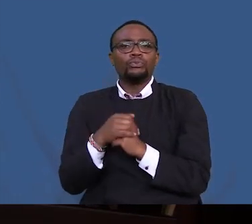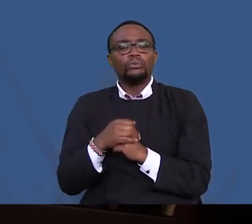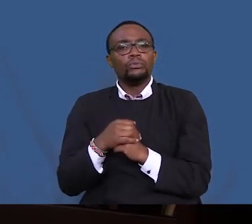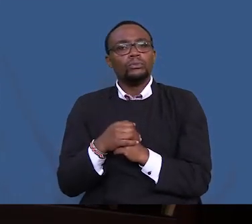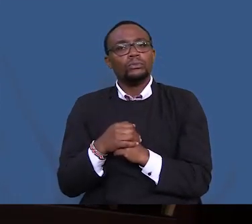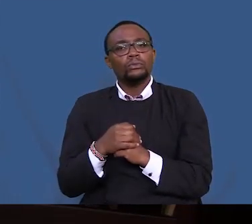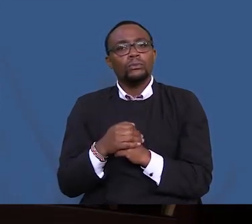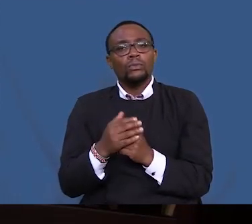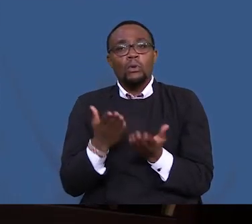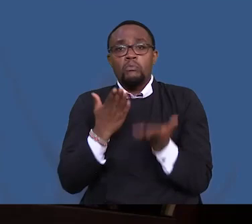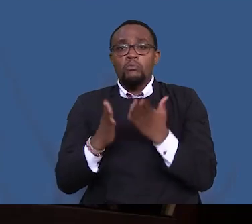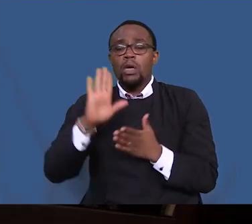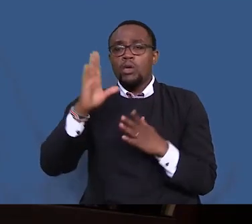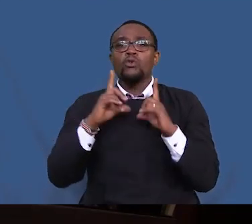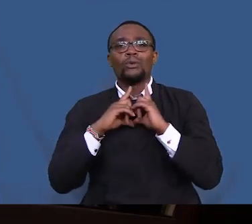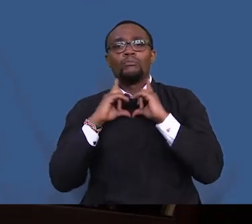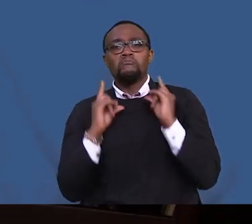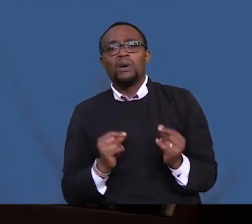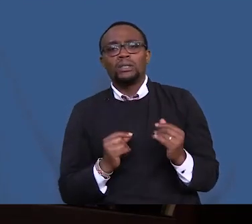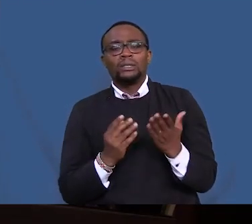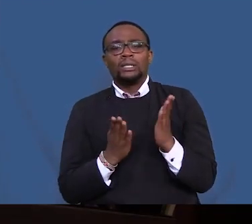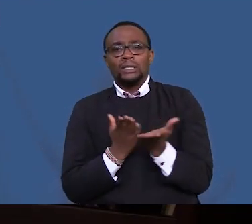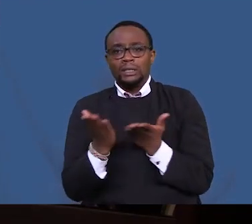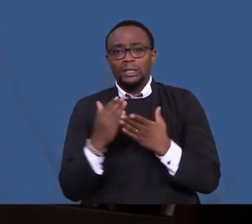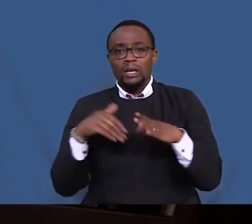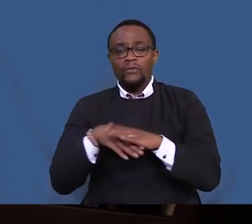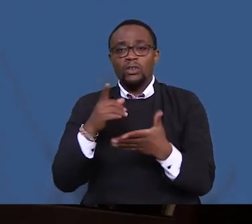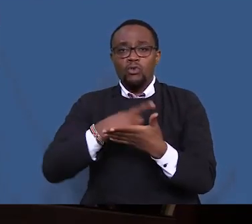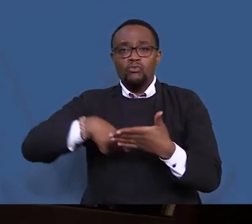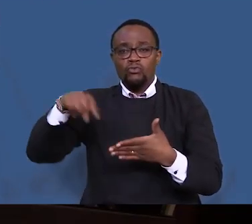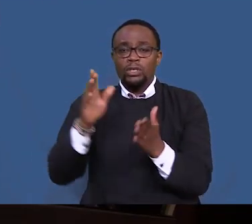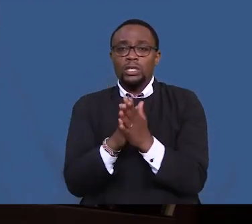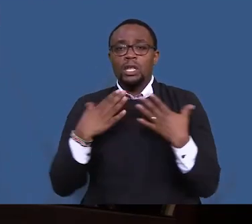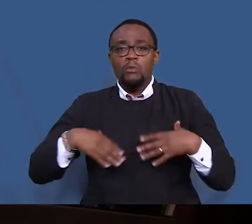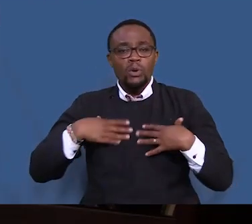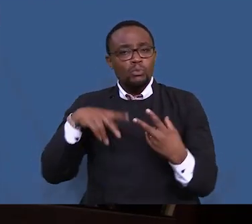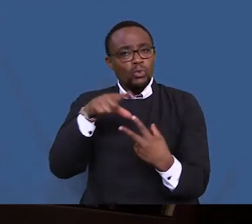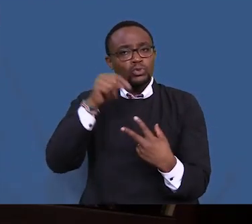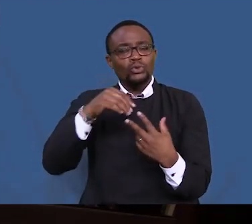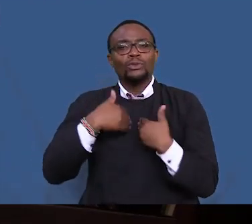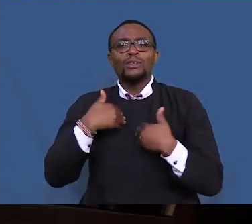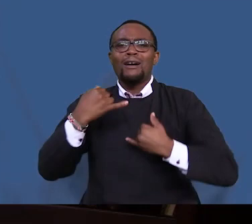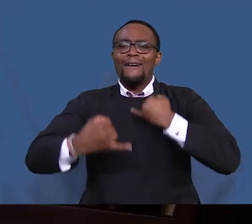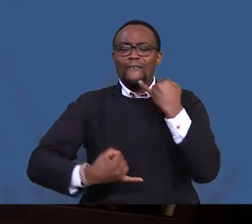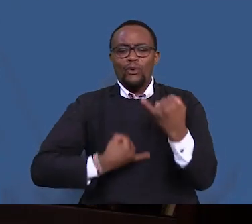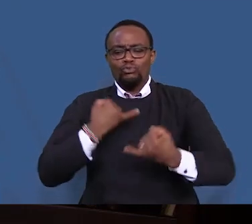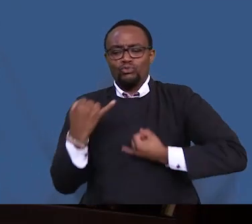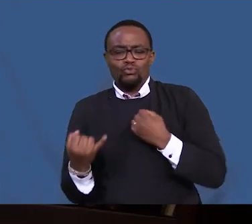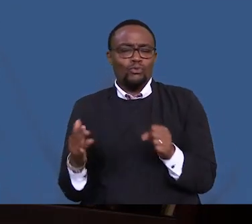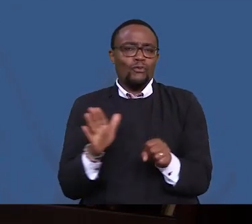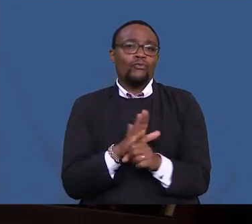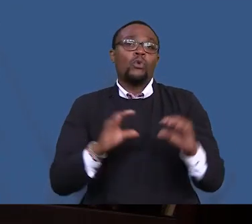thy ministers with righteousness. And make thy chosen people joyful.